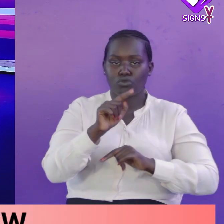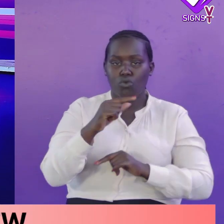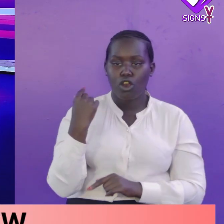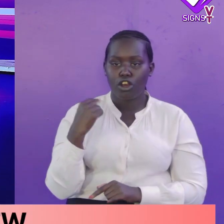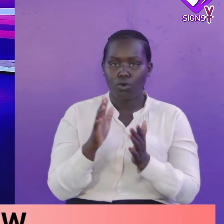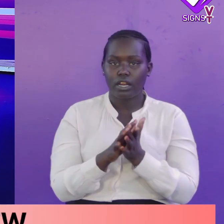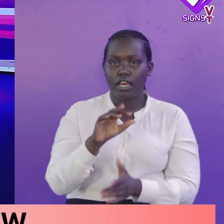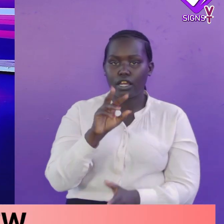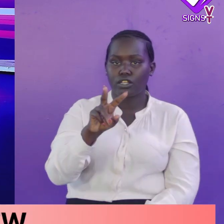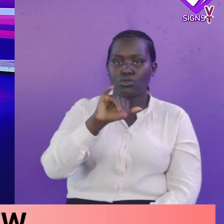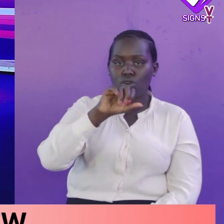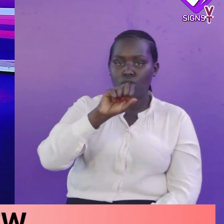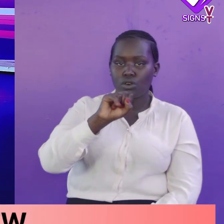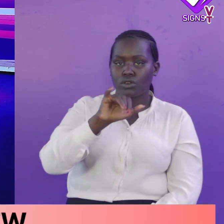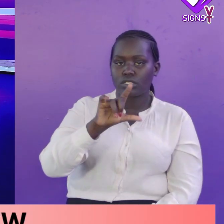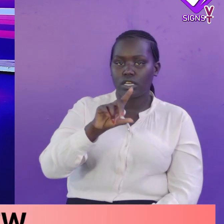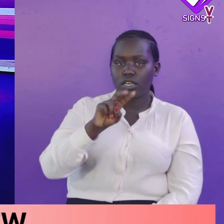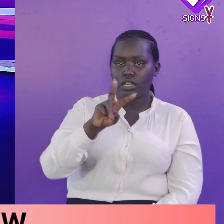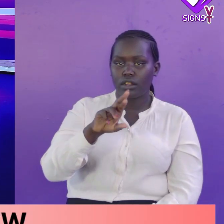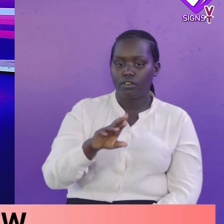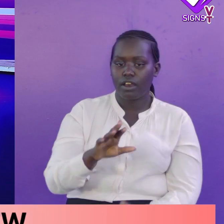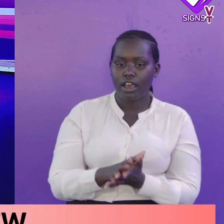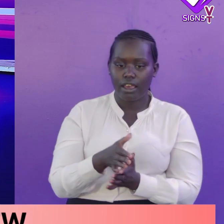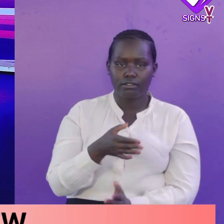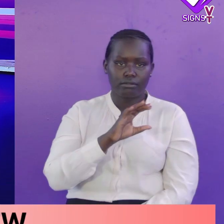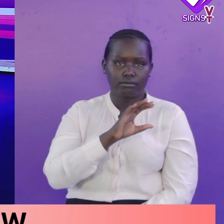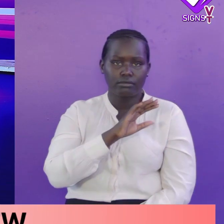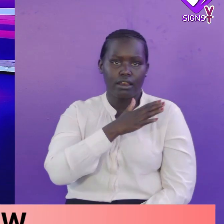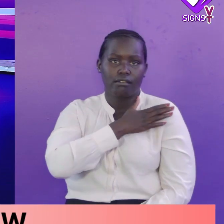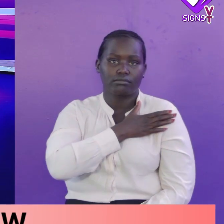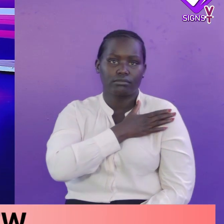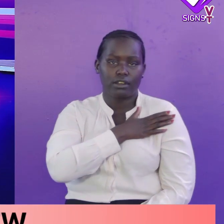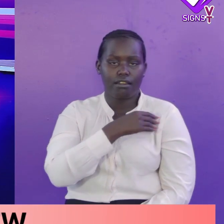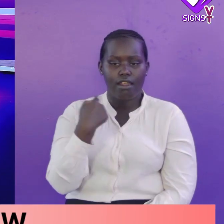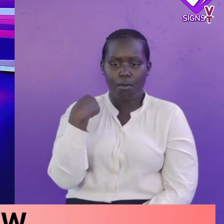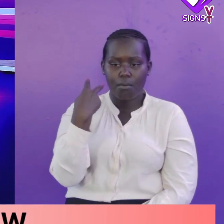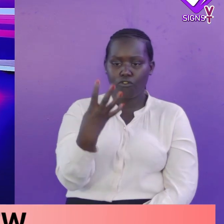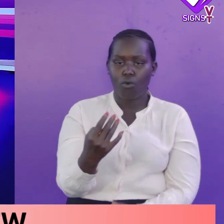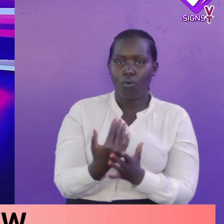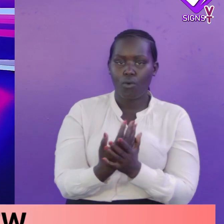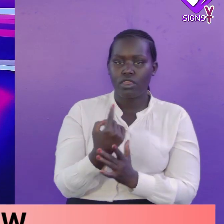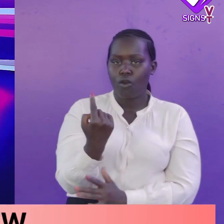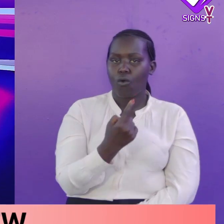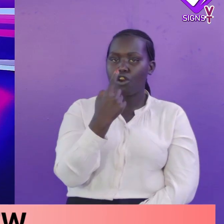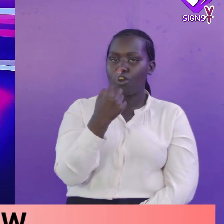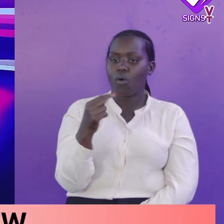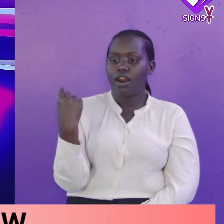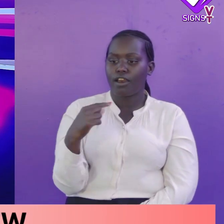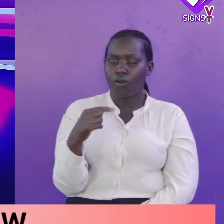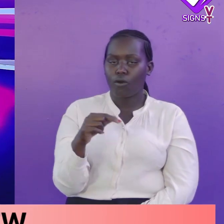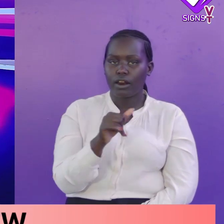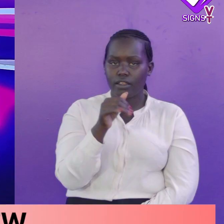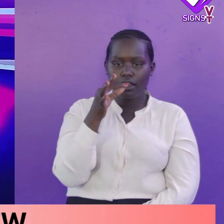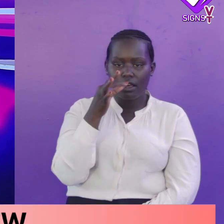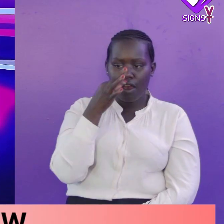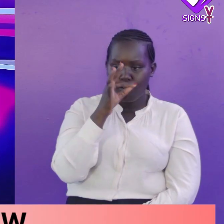and 2 silver medals. And Canada is number 4 with only 1 gold medal. Number 5 is France with only